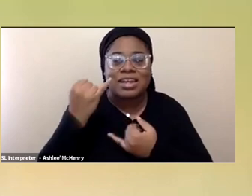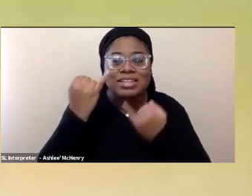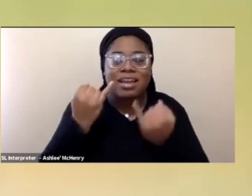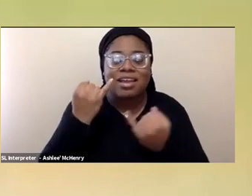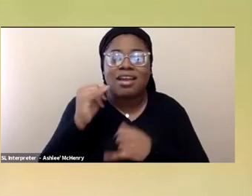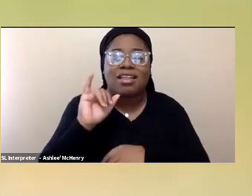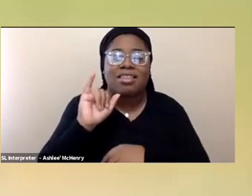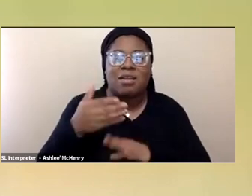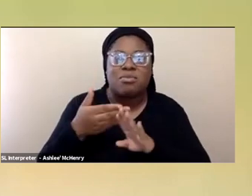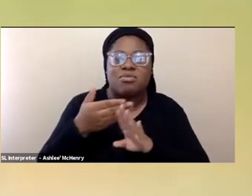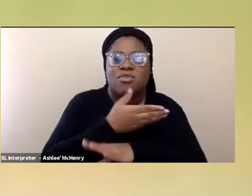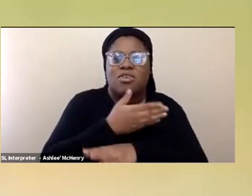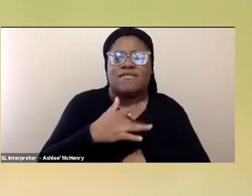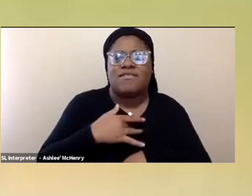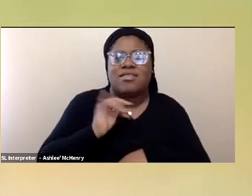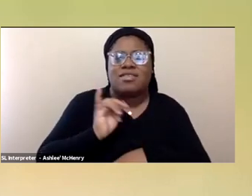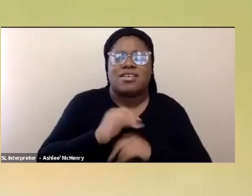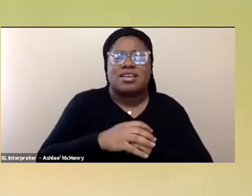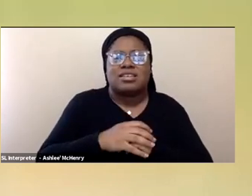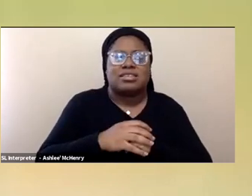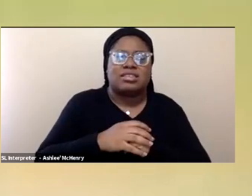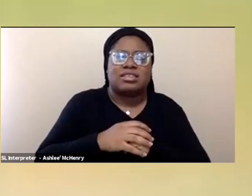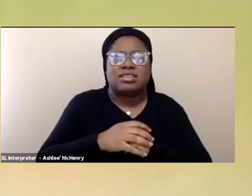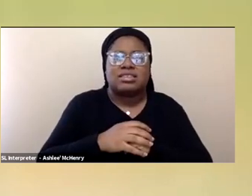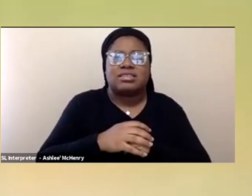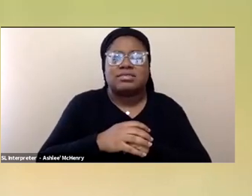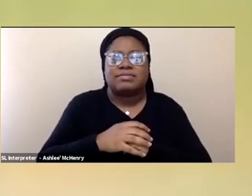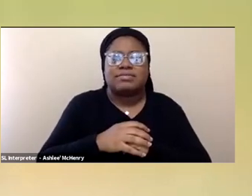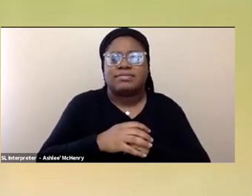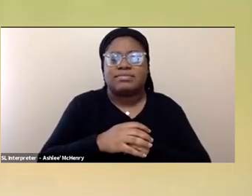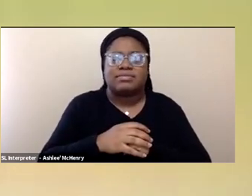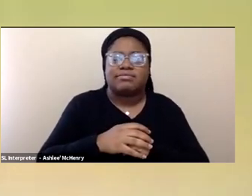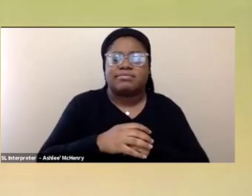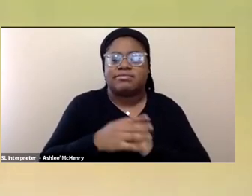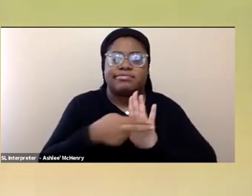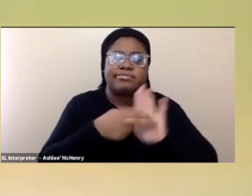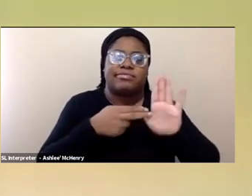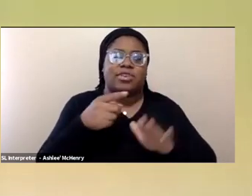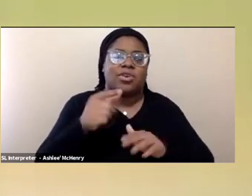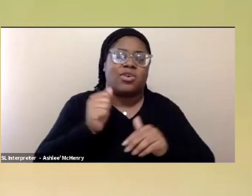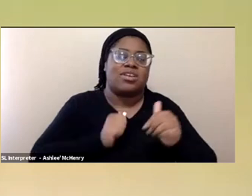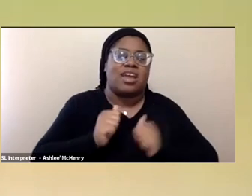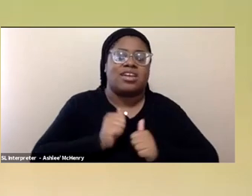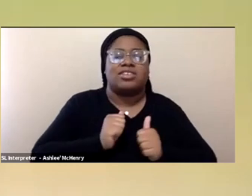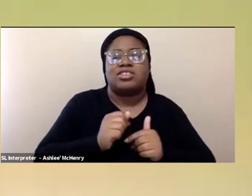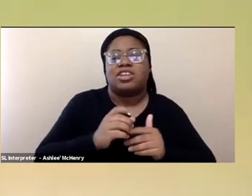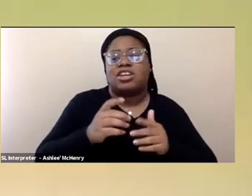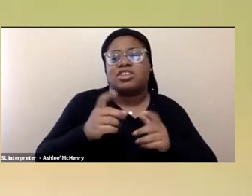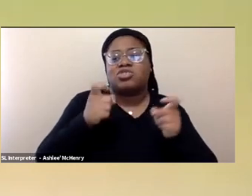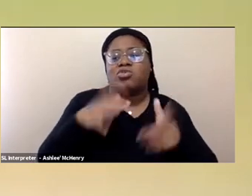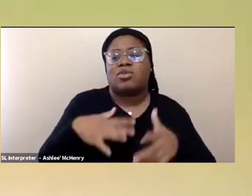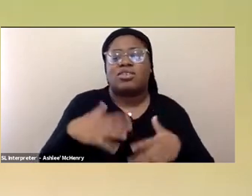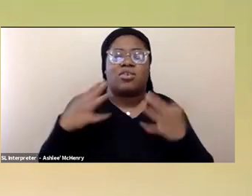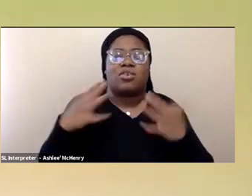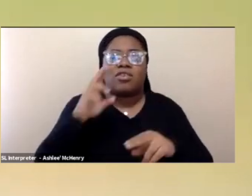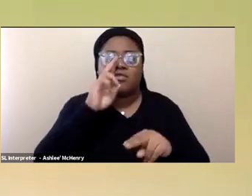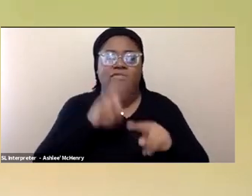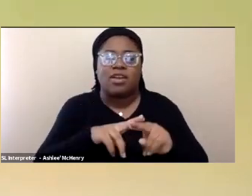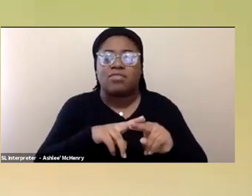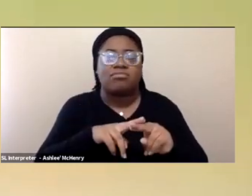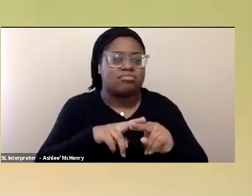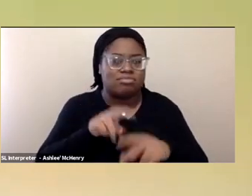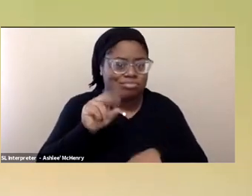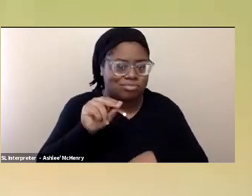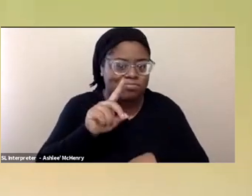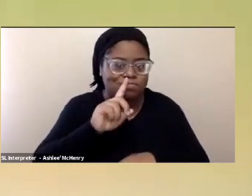feel like before there was kind of the stigma of, you know, oh, if you're an actor and you want to direct, you just want to do it for fun. And now it's, you know, no,